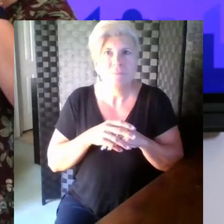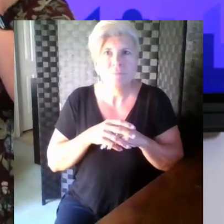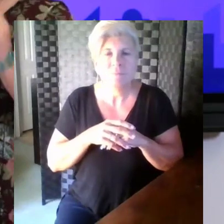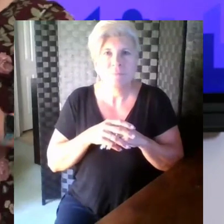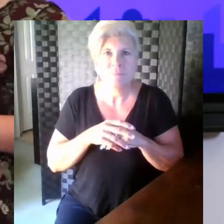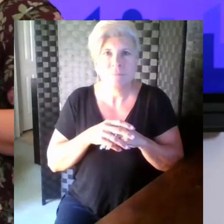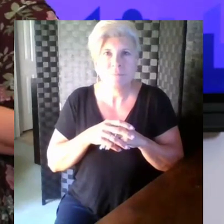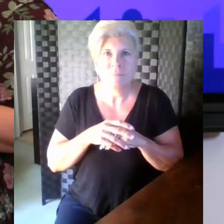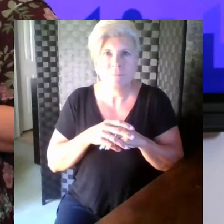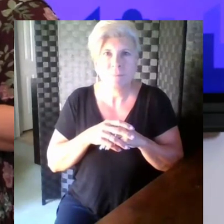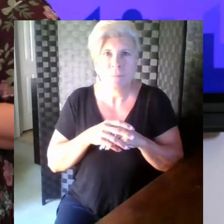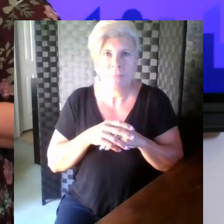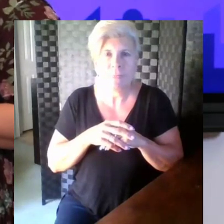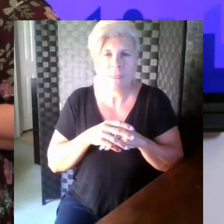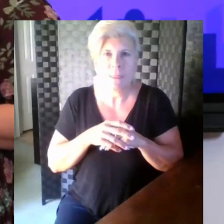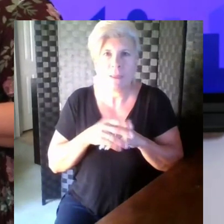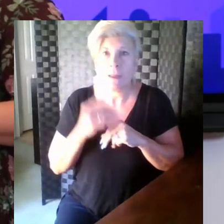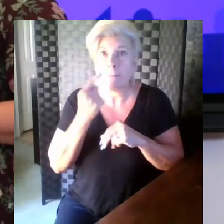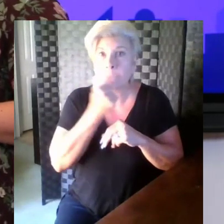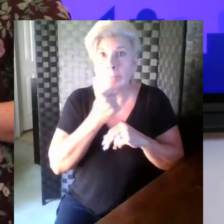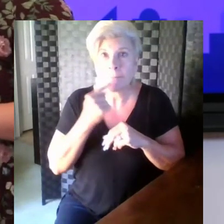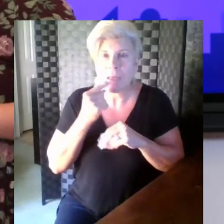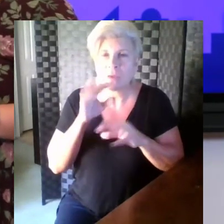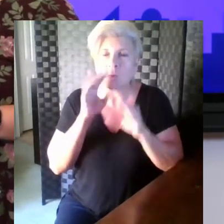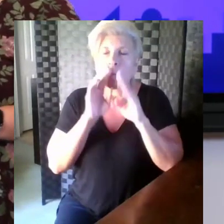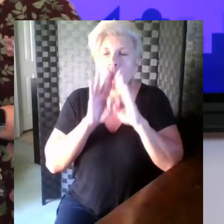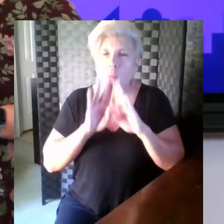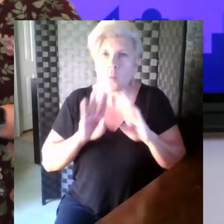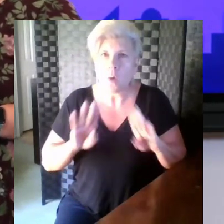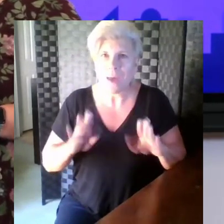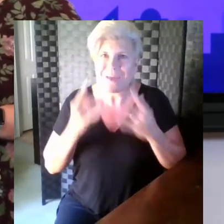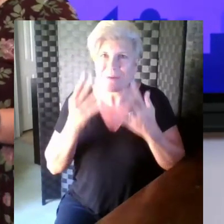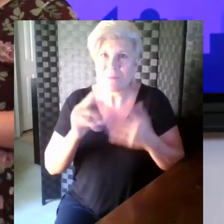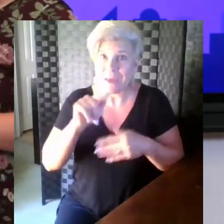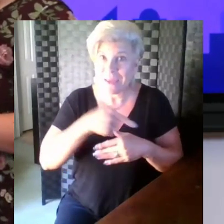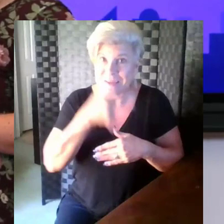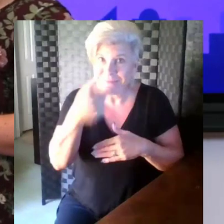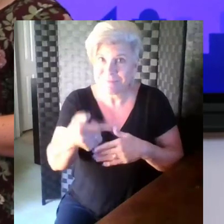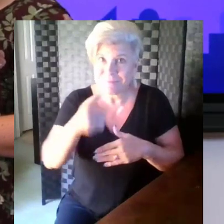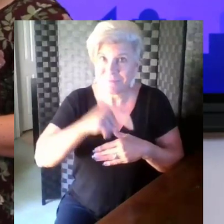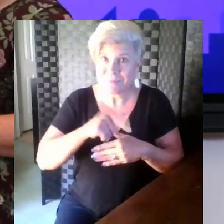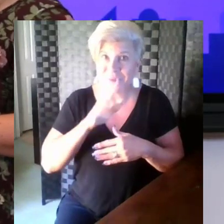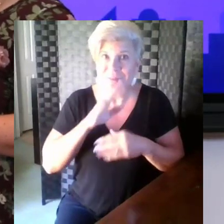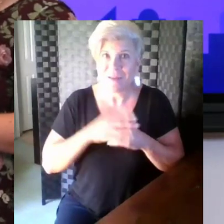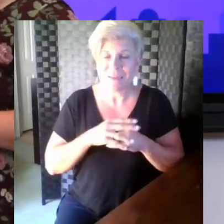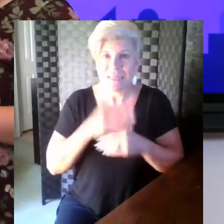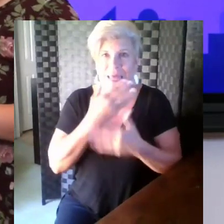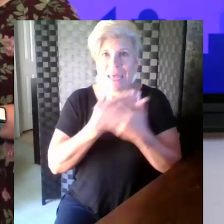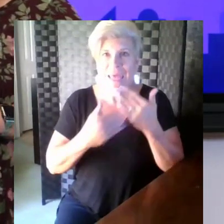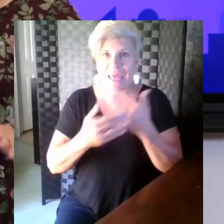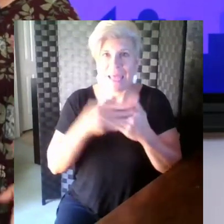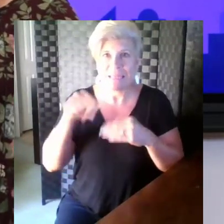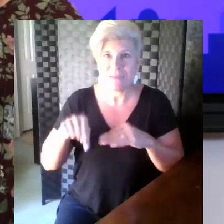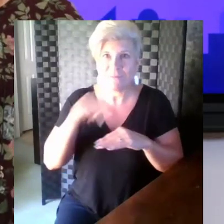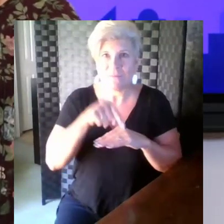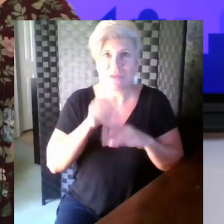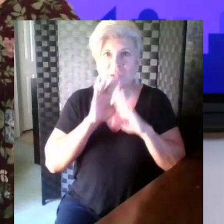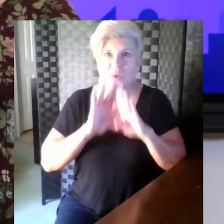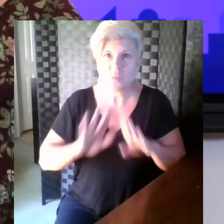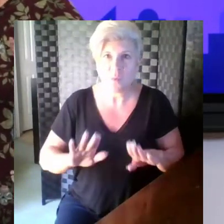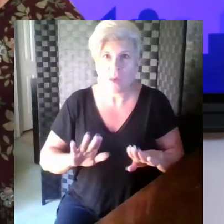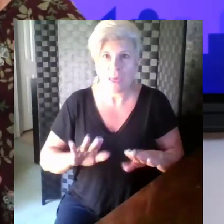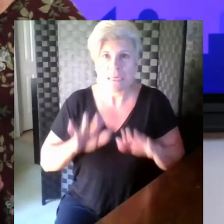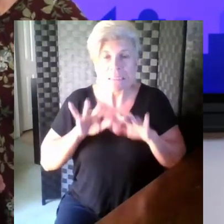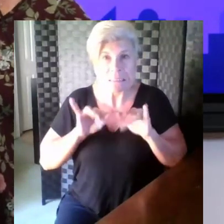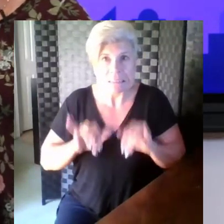are open. Your mouth is quiet and you're waiting for your turn to talk. Your hands and feet are quiet